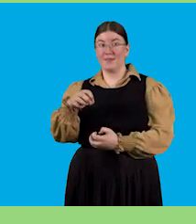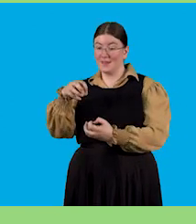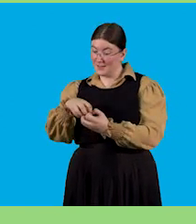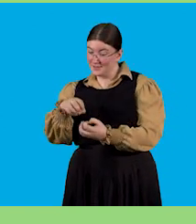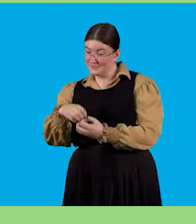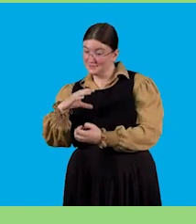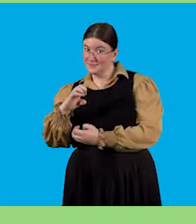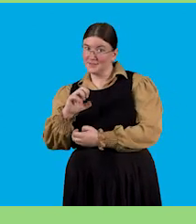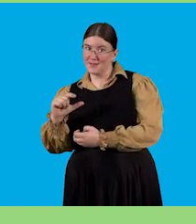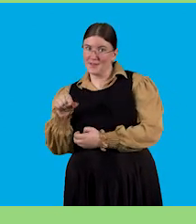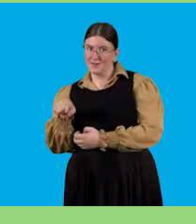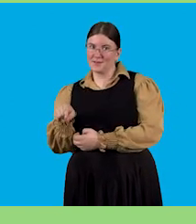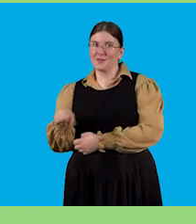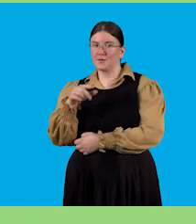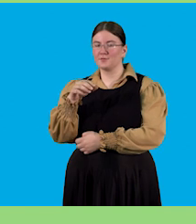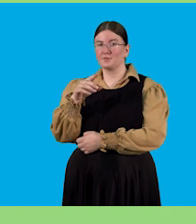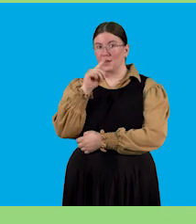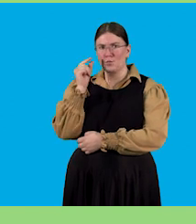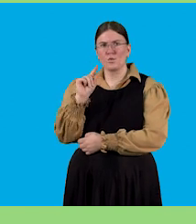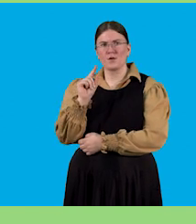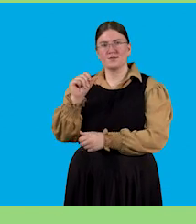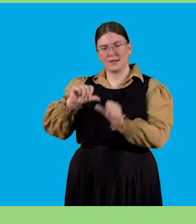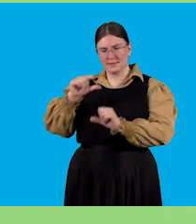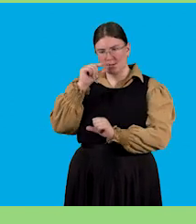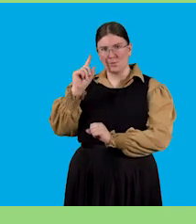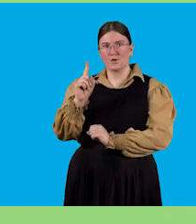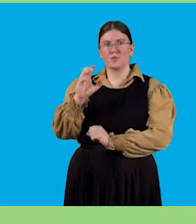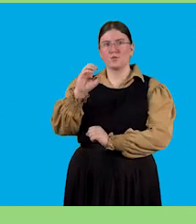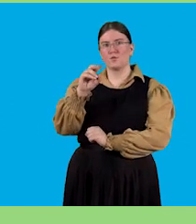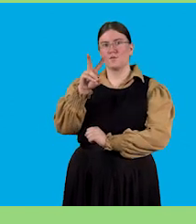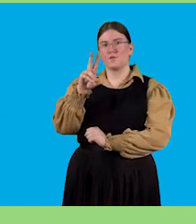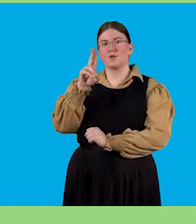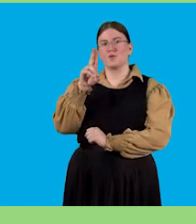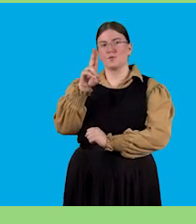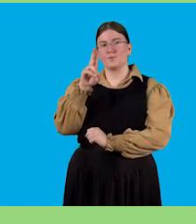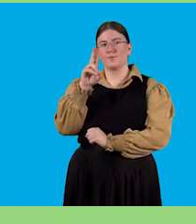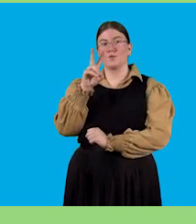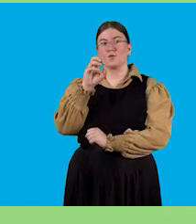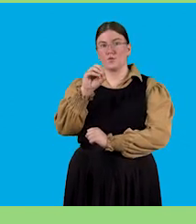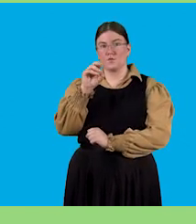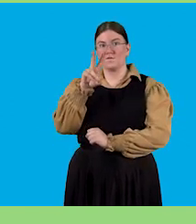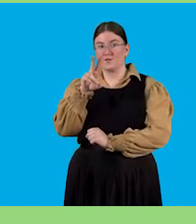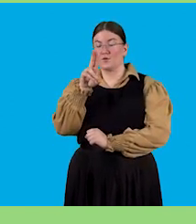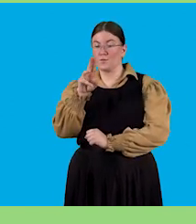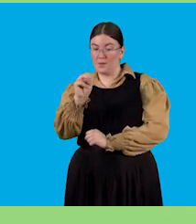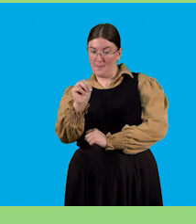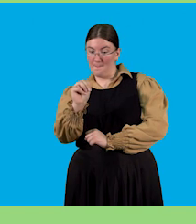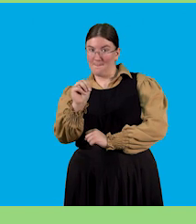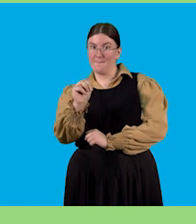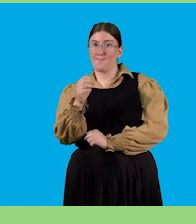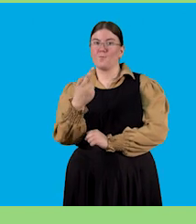And an egg cell is known as an ovum. Remember we said ovum is for